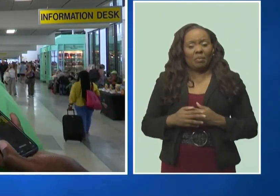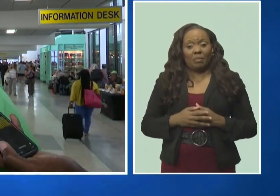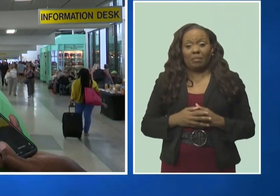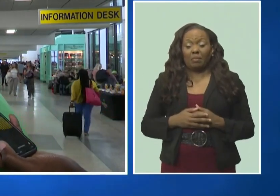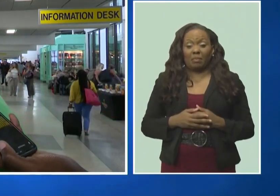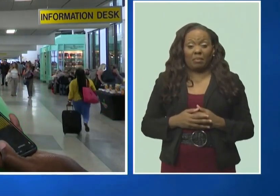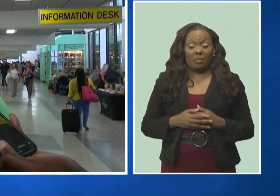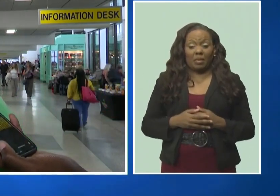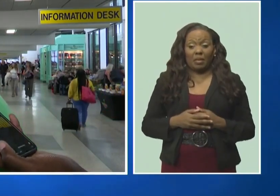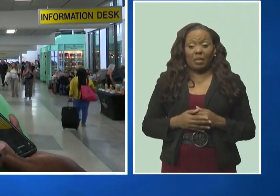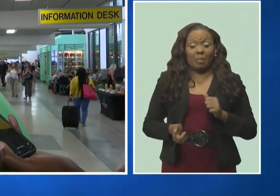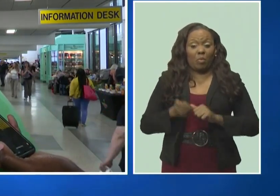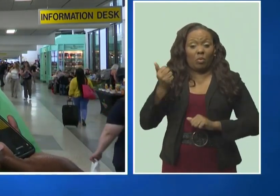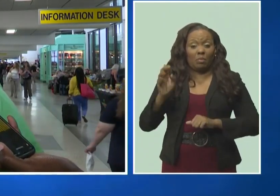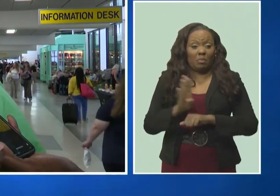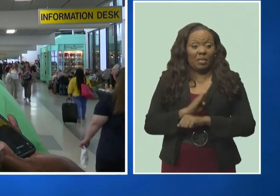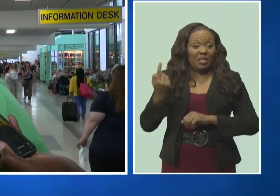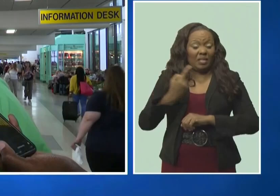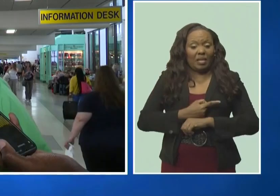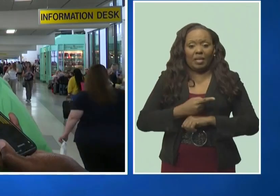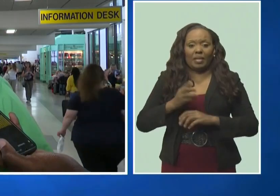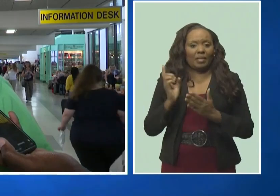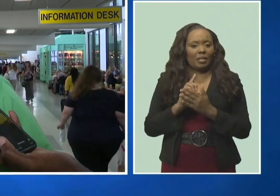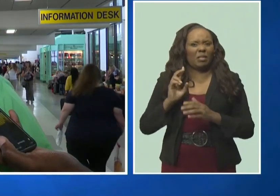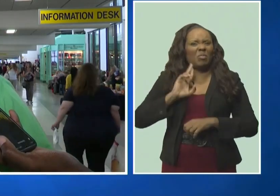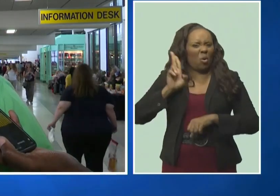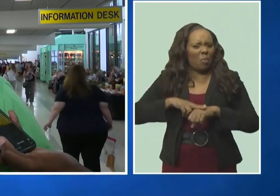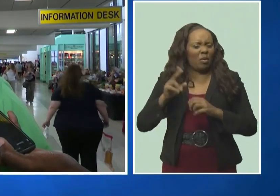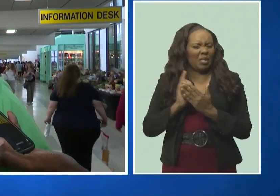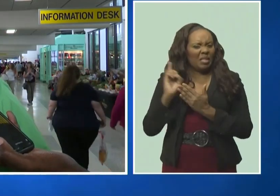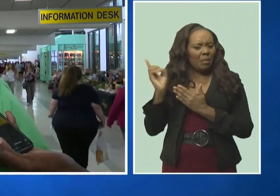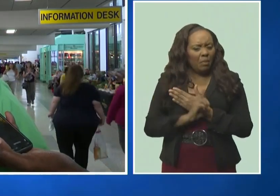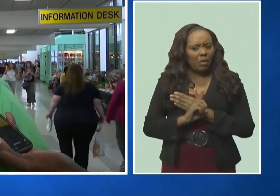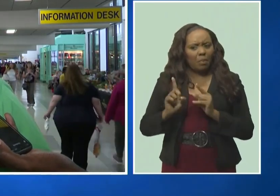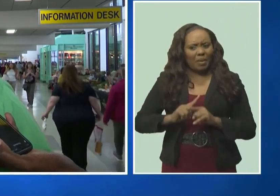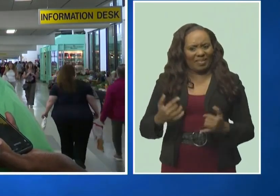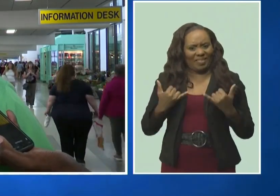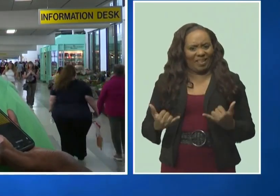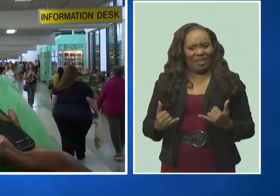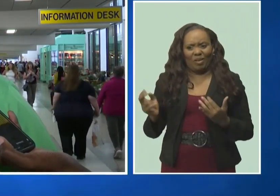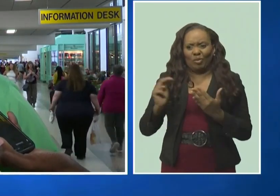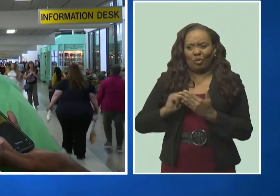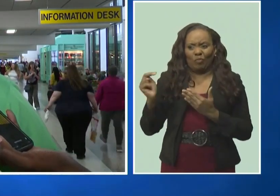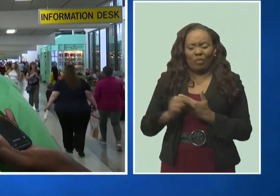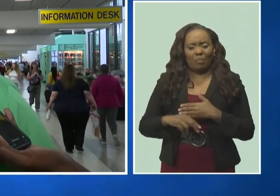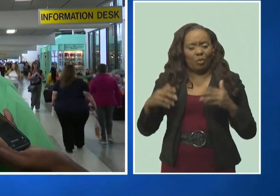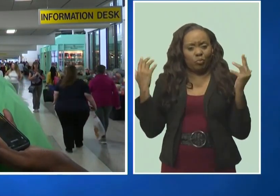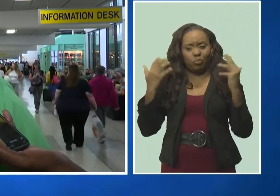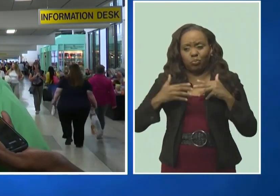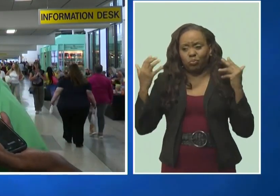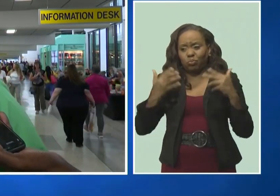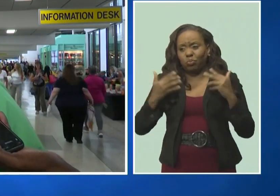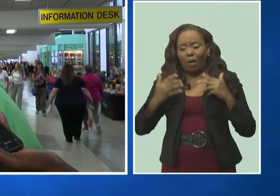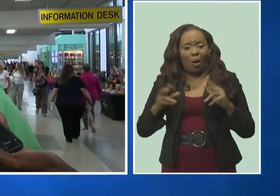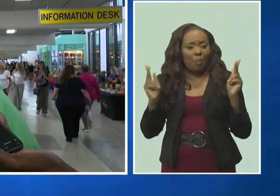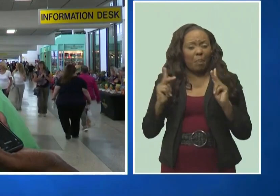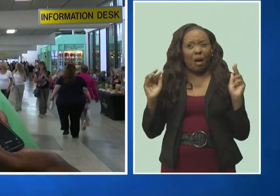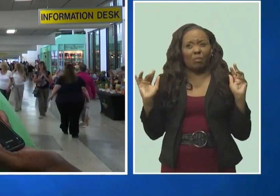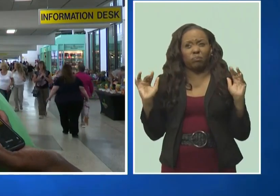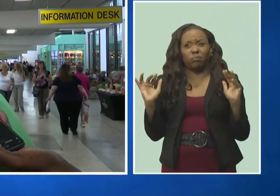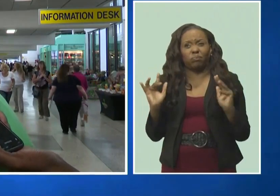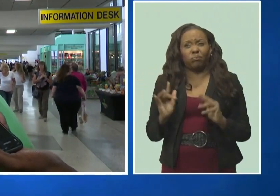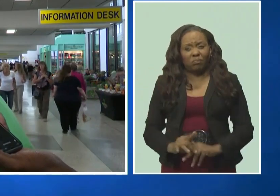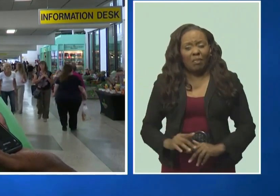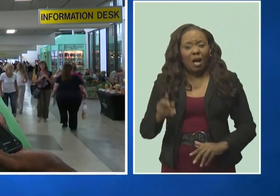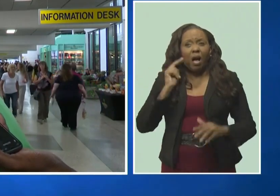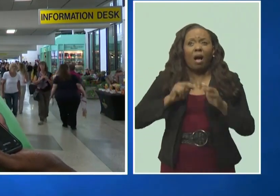till in December. But this is an indication of what the winter season and tourist season is looking like for Barbados